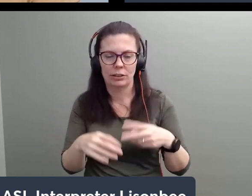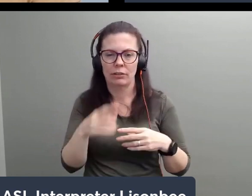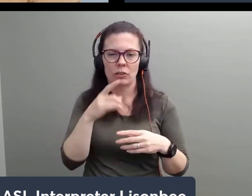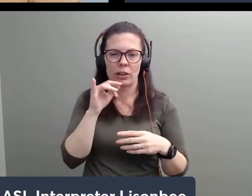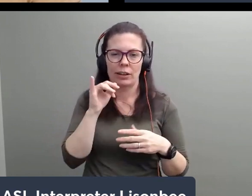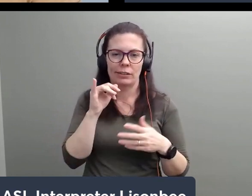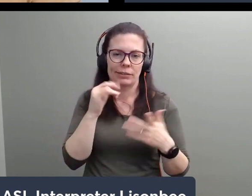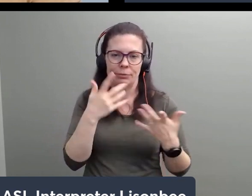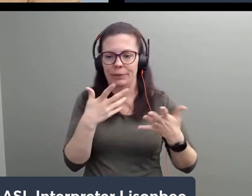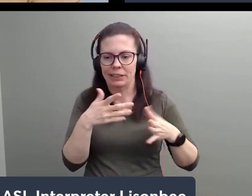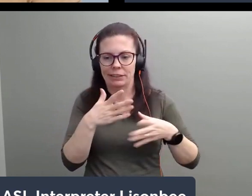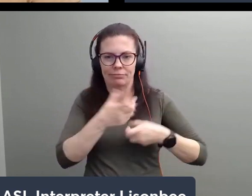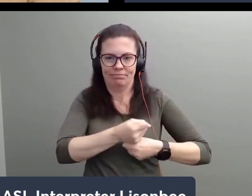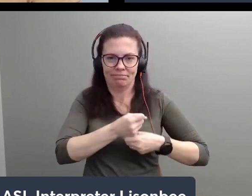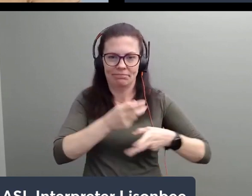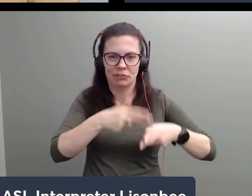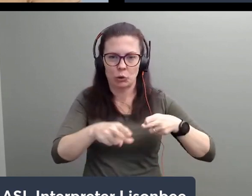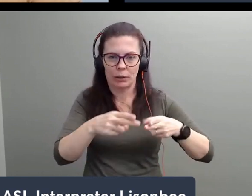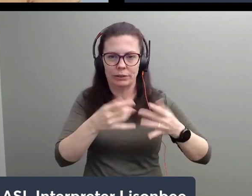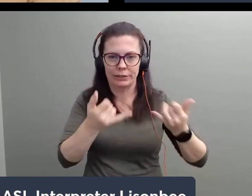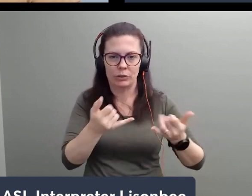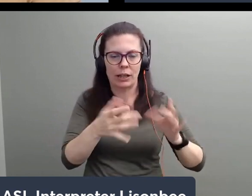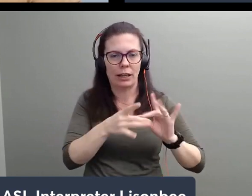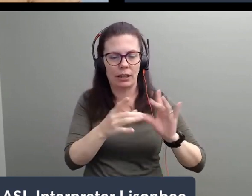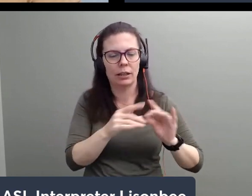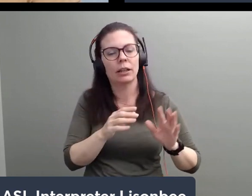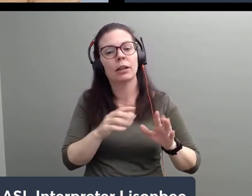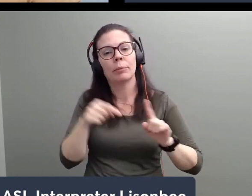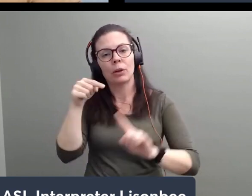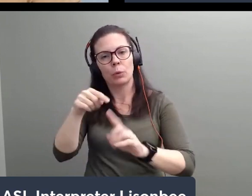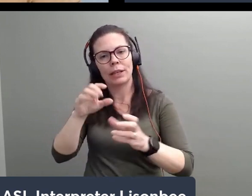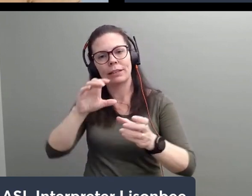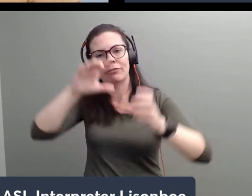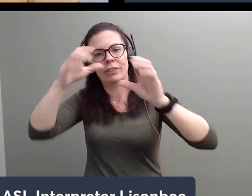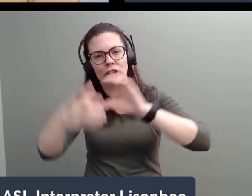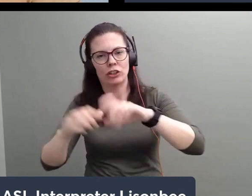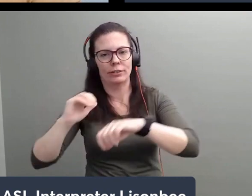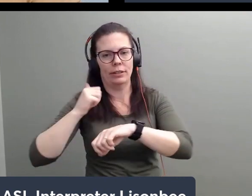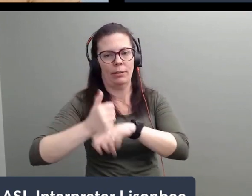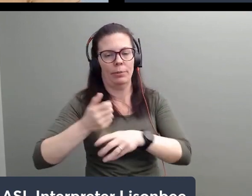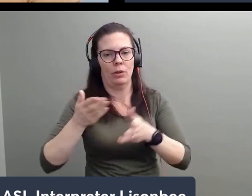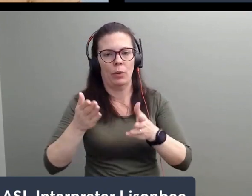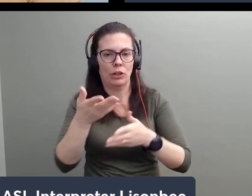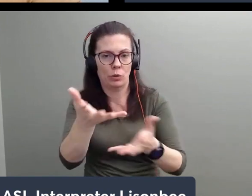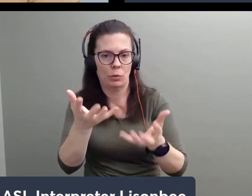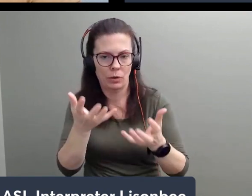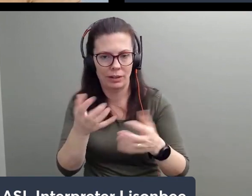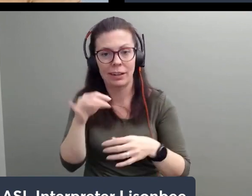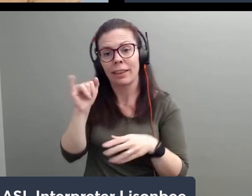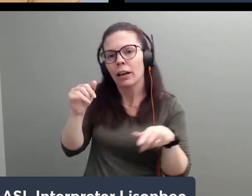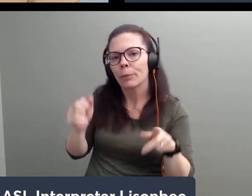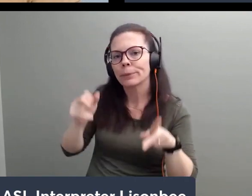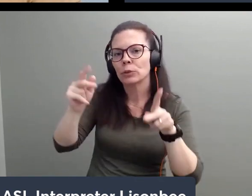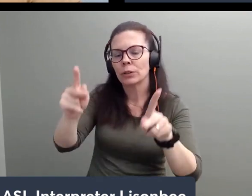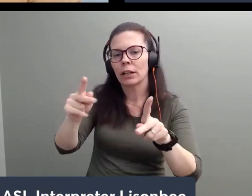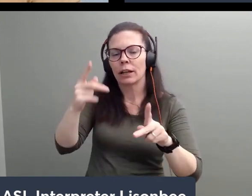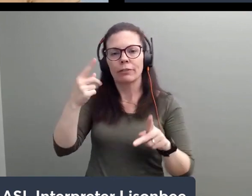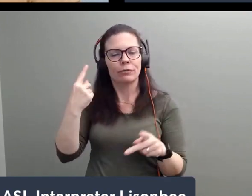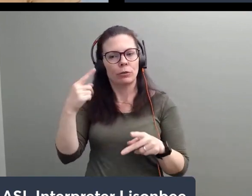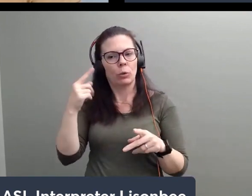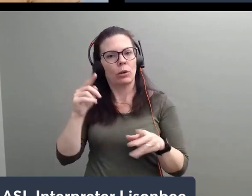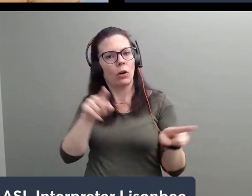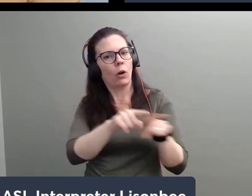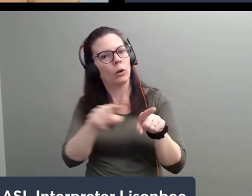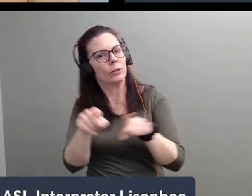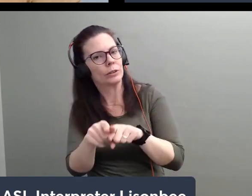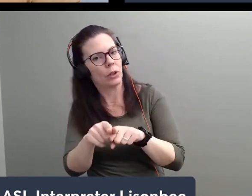sake of brevity, are present and configured the way you want it. So this is an opportunity also